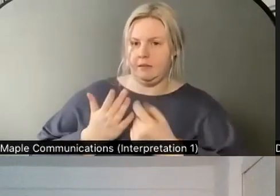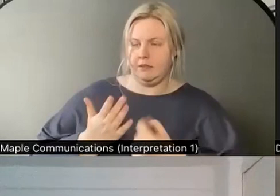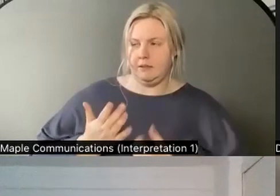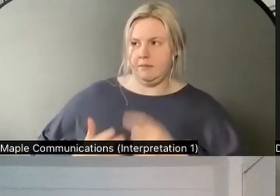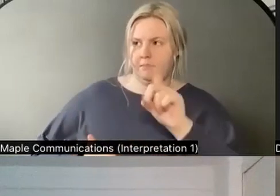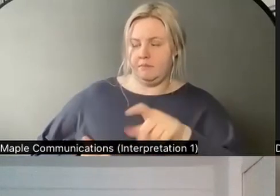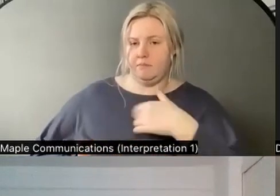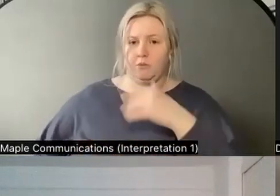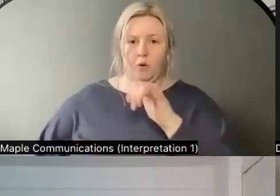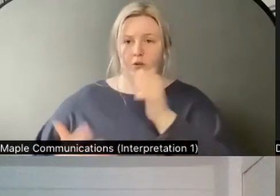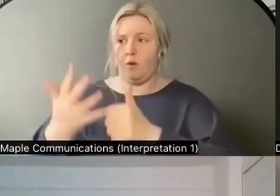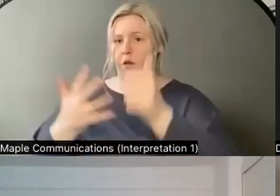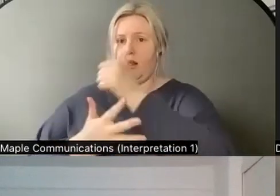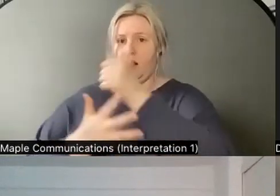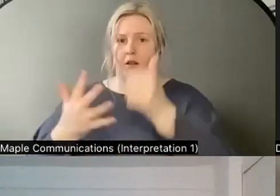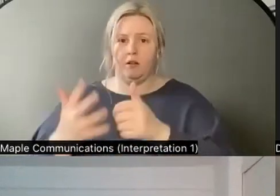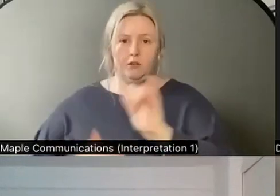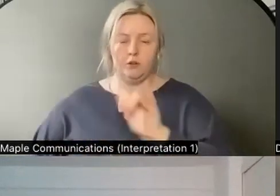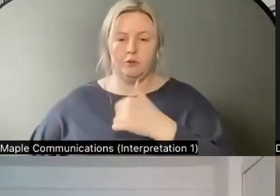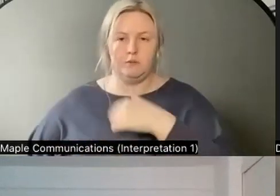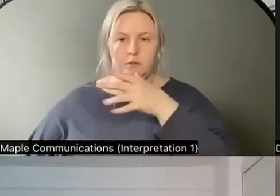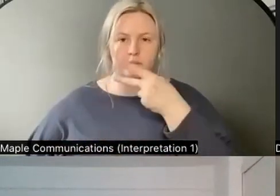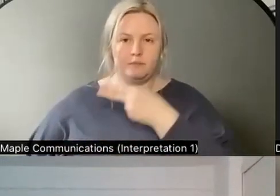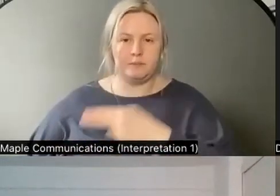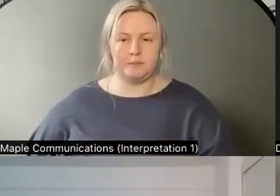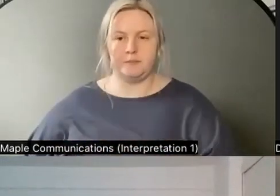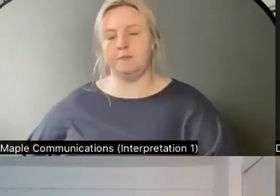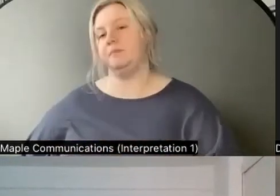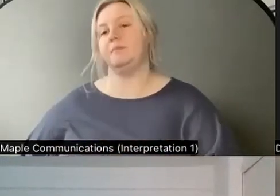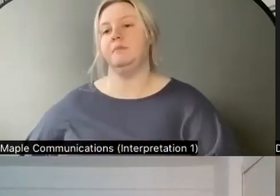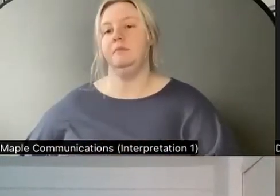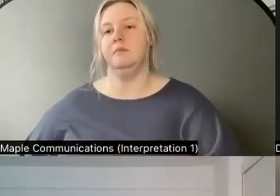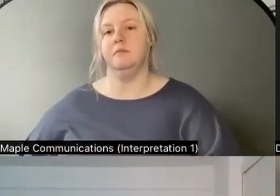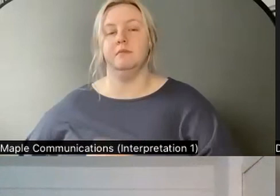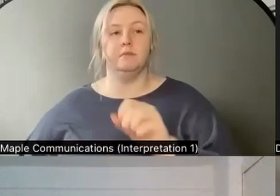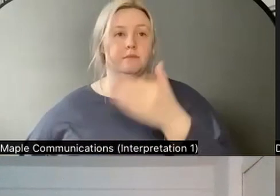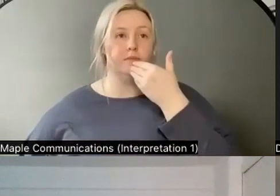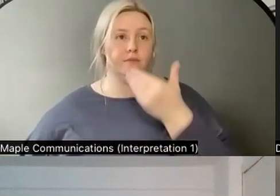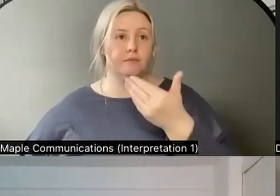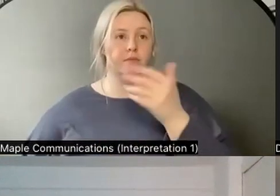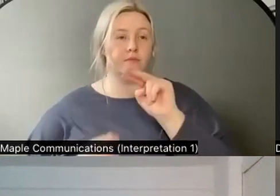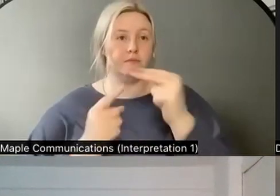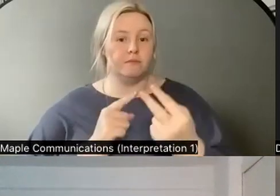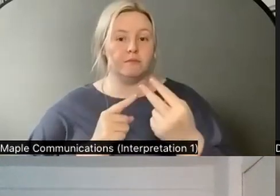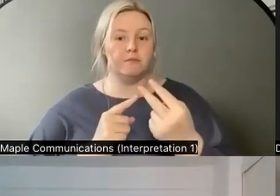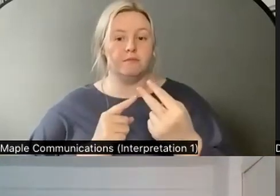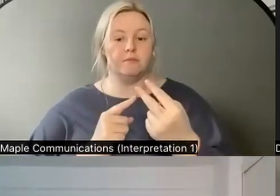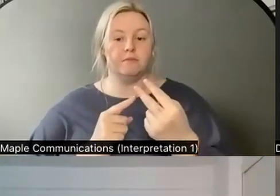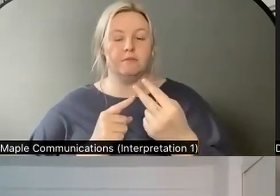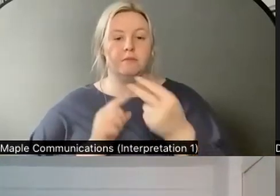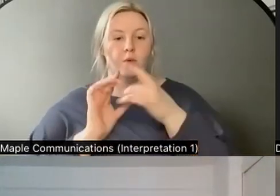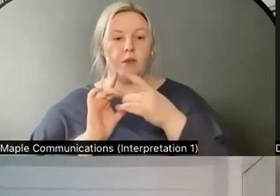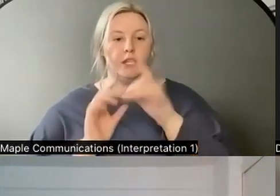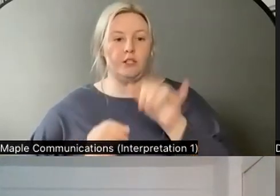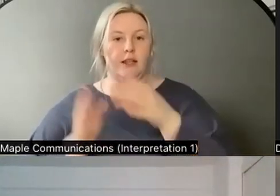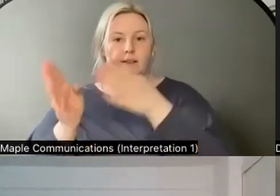that. Thank you. Yeah, really great insights on that individualization and that